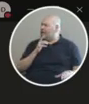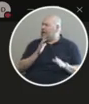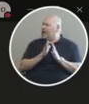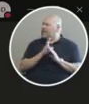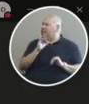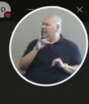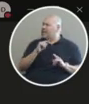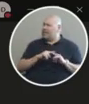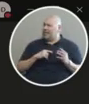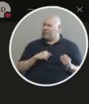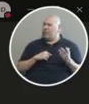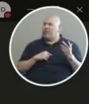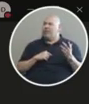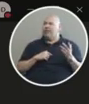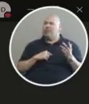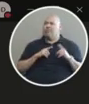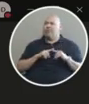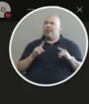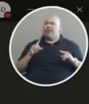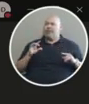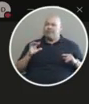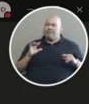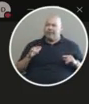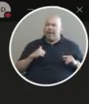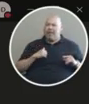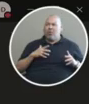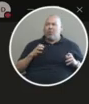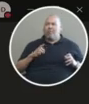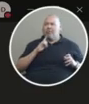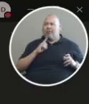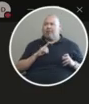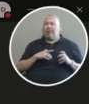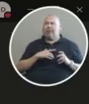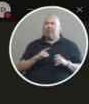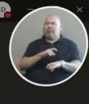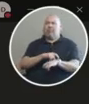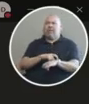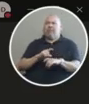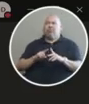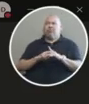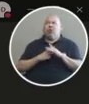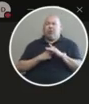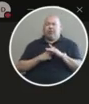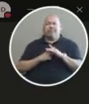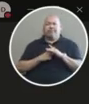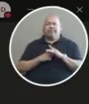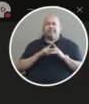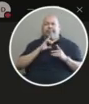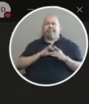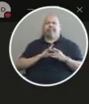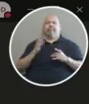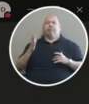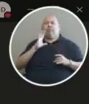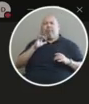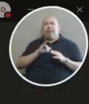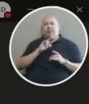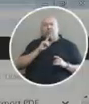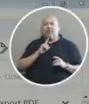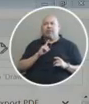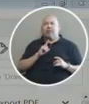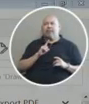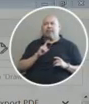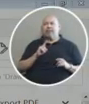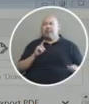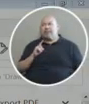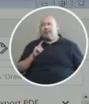IT if they could bring up the slides, but I just wanted, in the interest of time, to start talking about this. It is in the